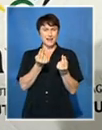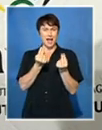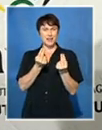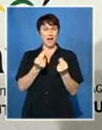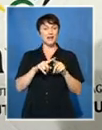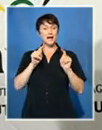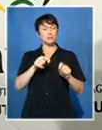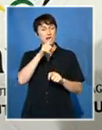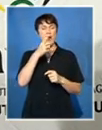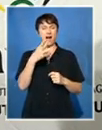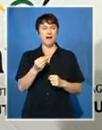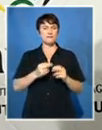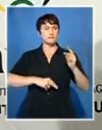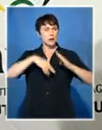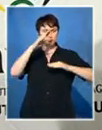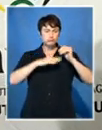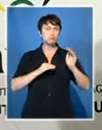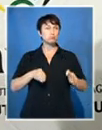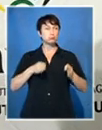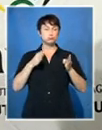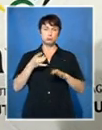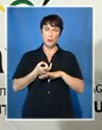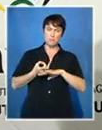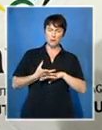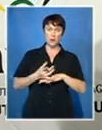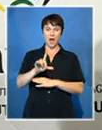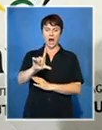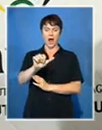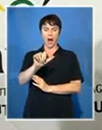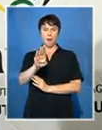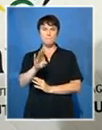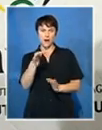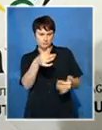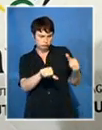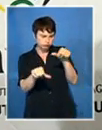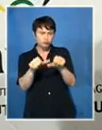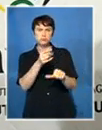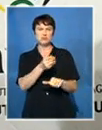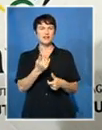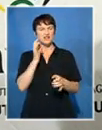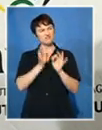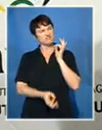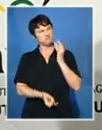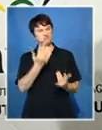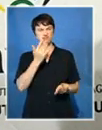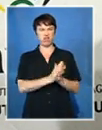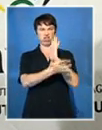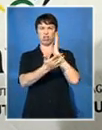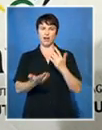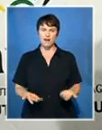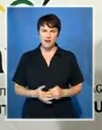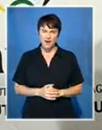in Cape Town and so on, that will not solve the problem of South Africa. Let's identify what are these